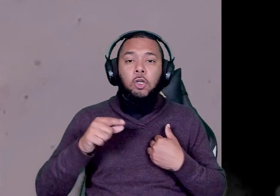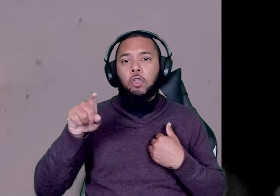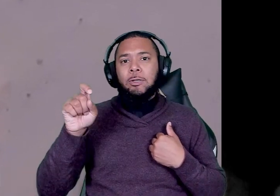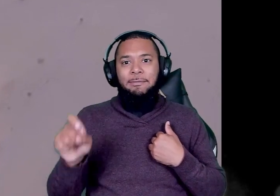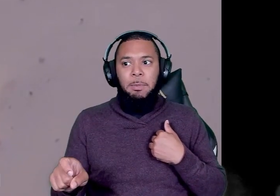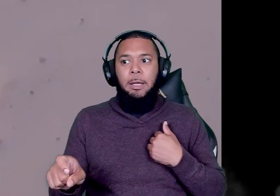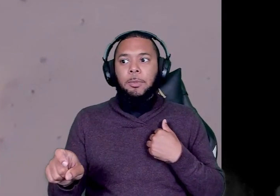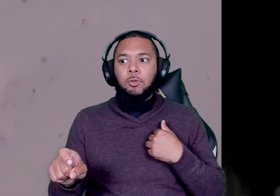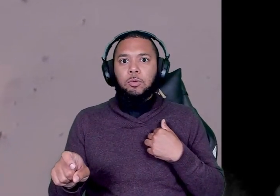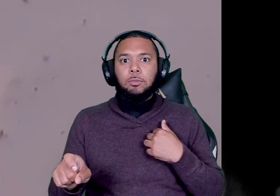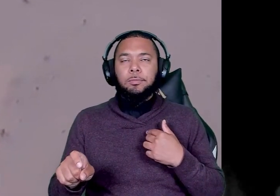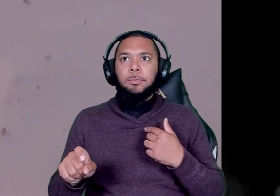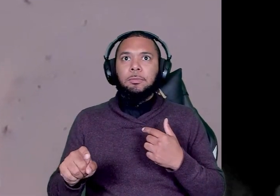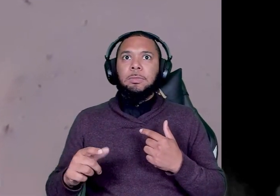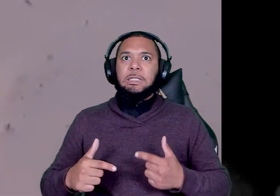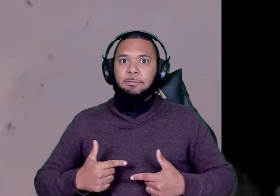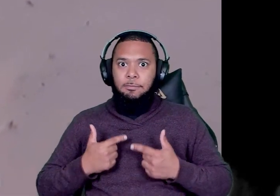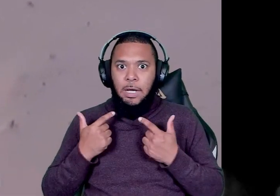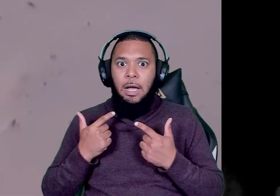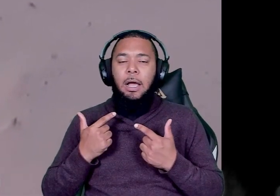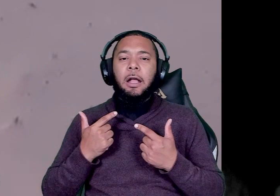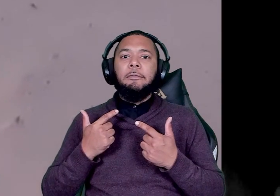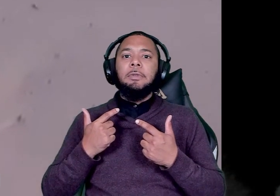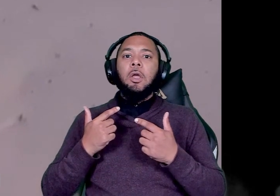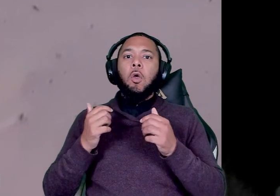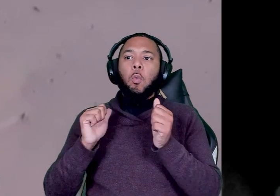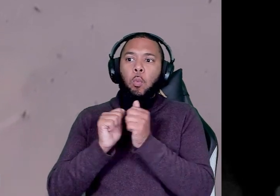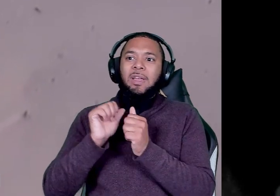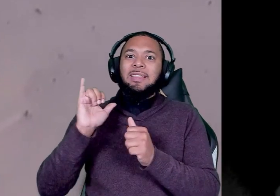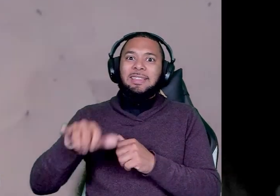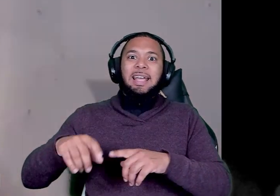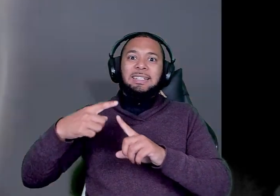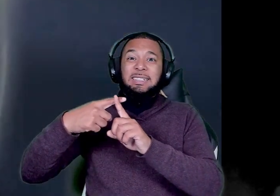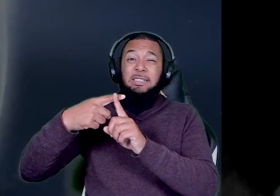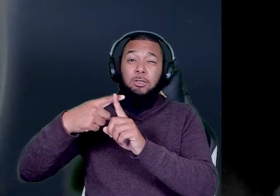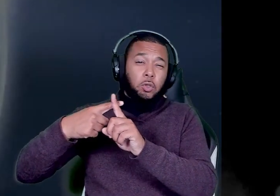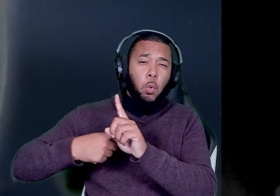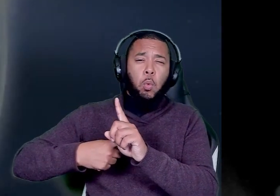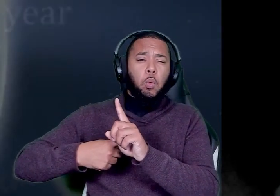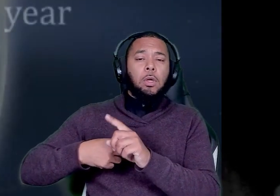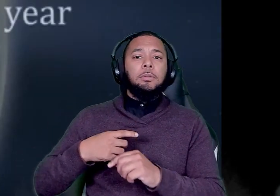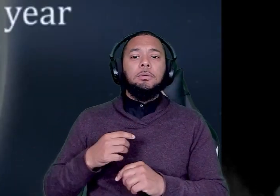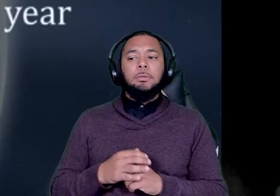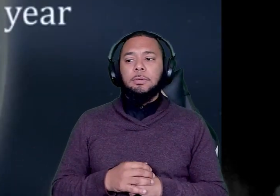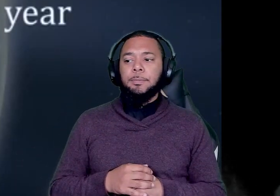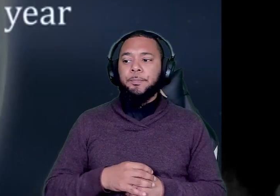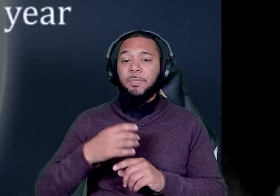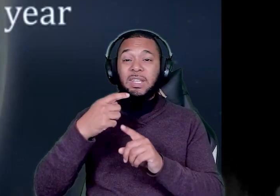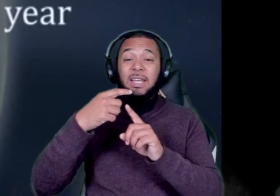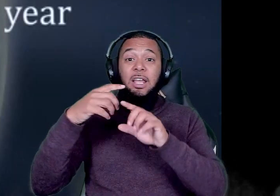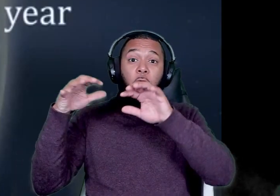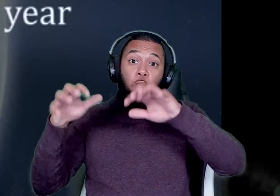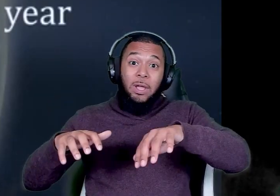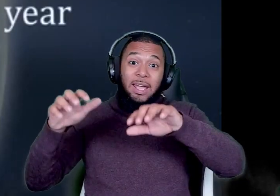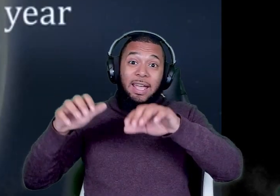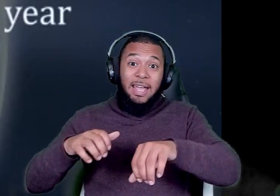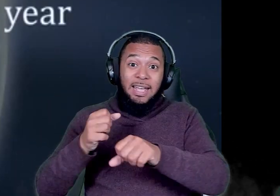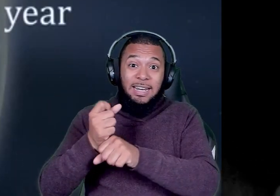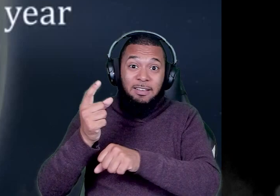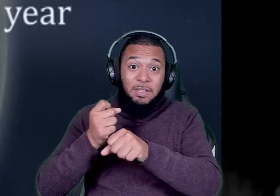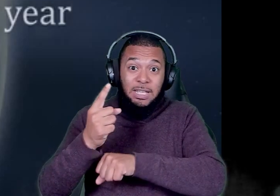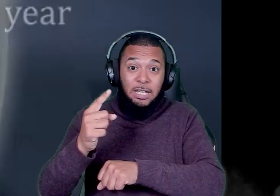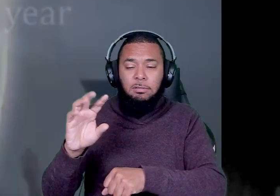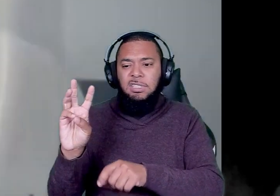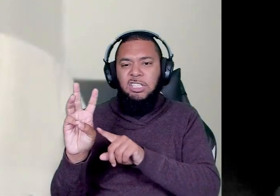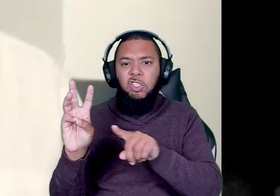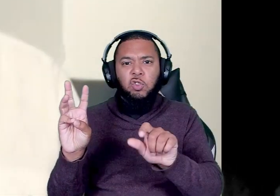deal with that extreme of temperature. Also, the tundra, very low in precipitation, 6 to 10 inches per year in